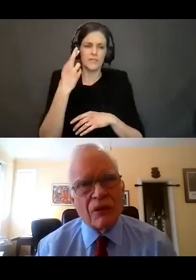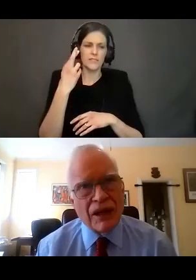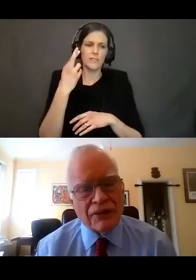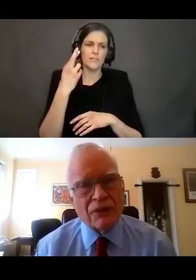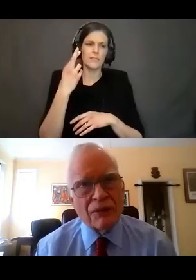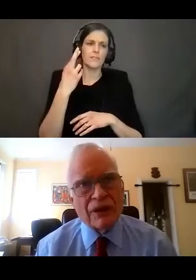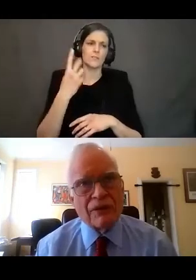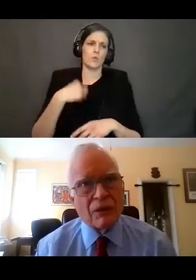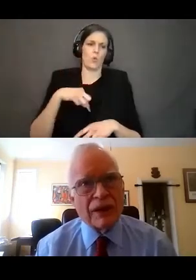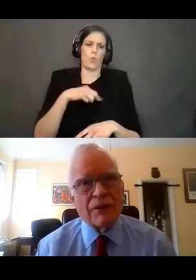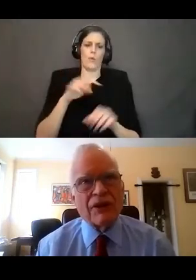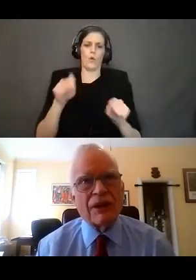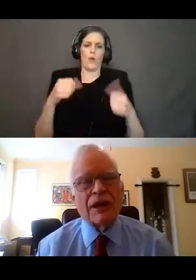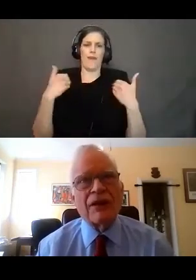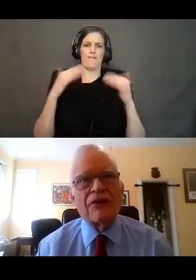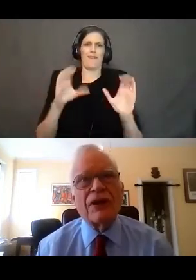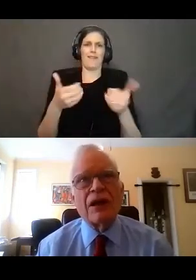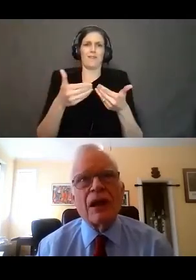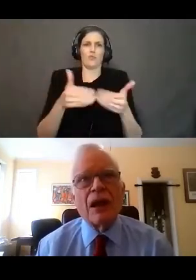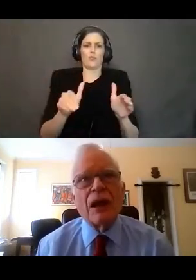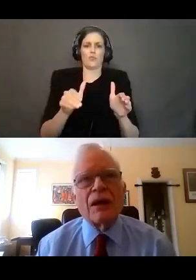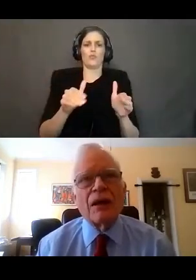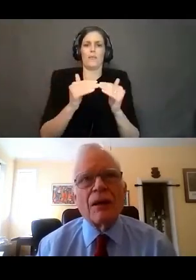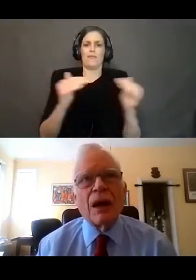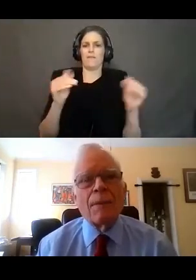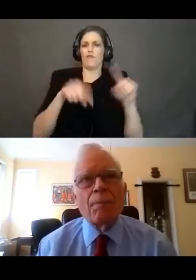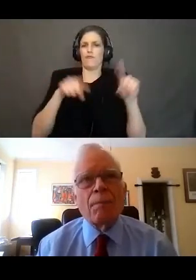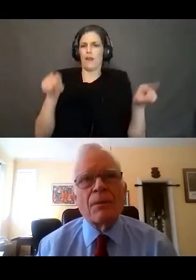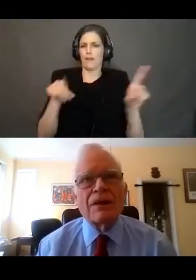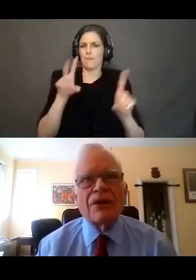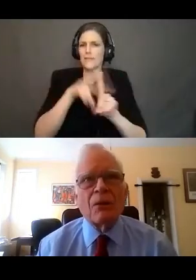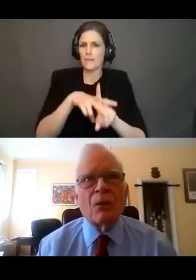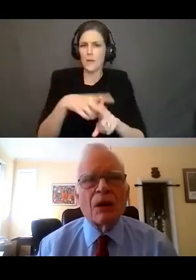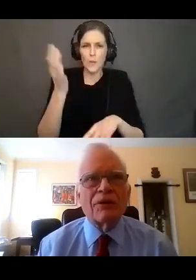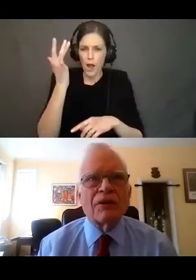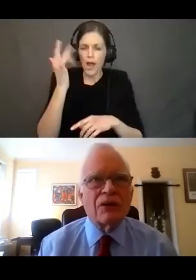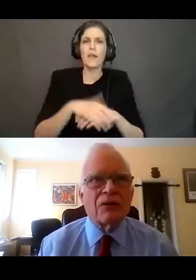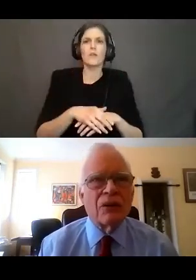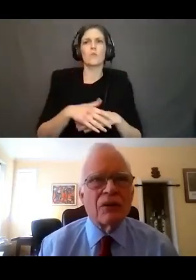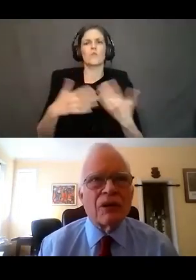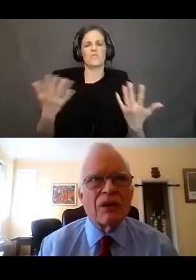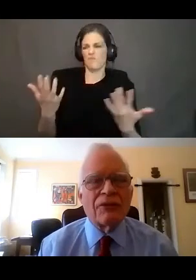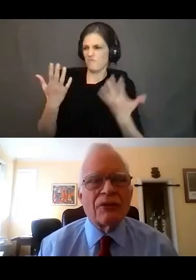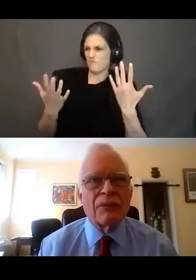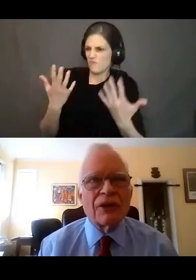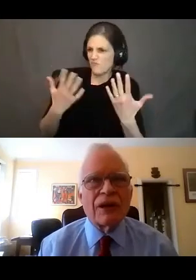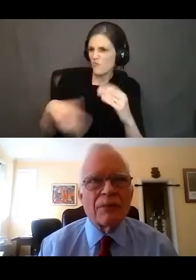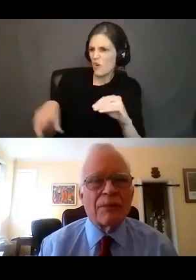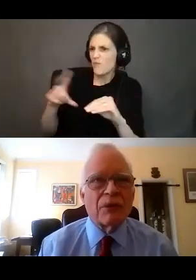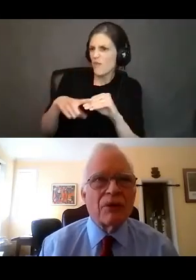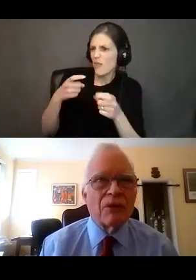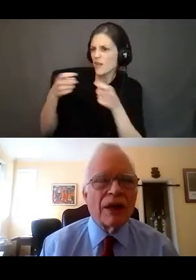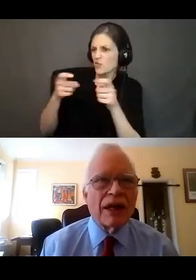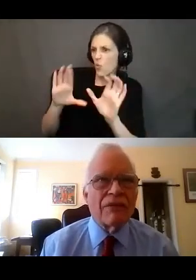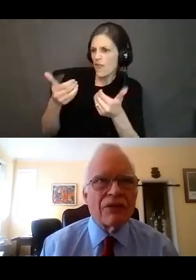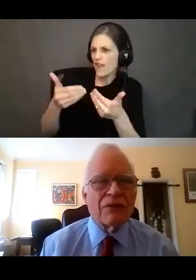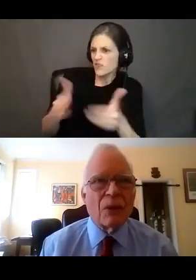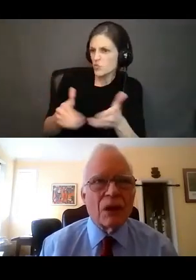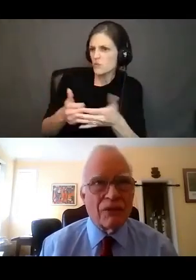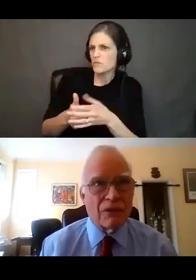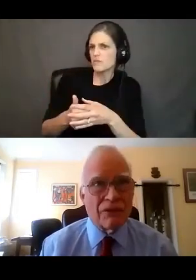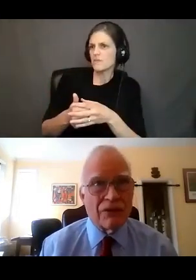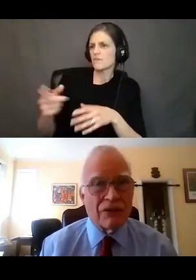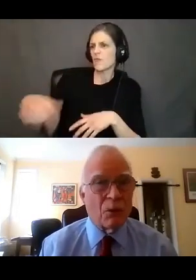school classroom level random assignment is that you might say, well, what about the control classrooms, the people who don't have